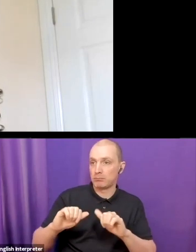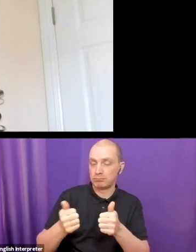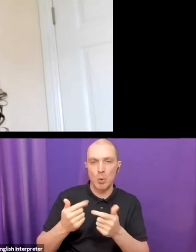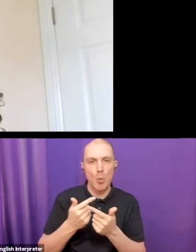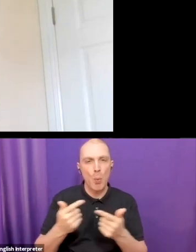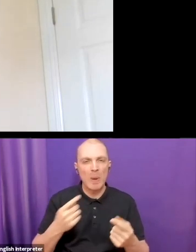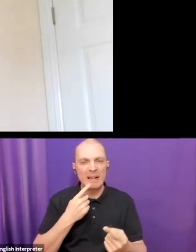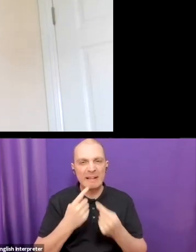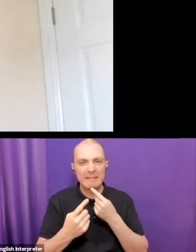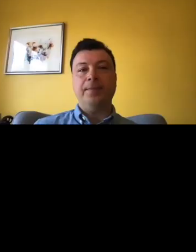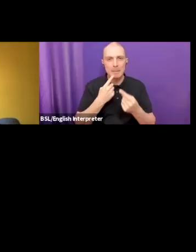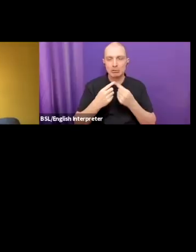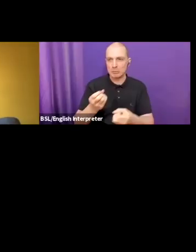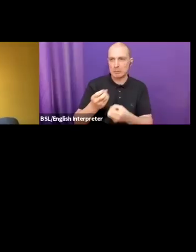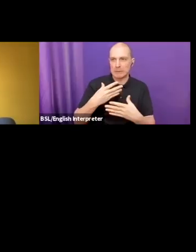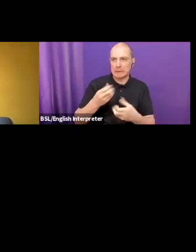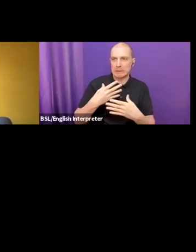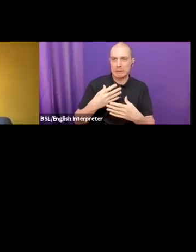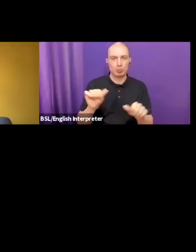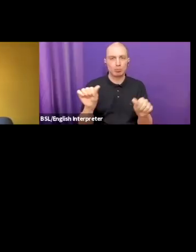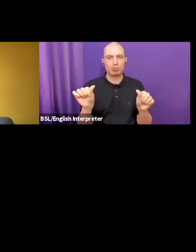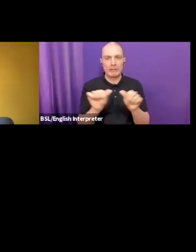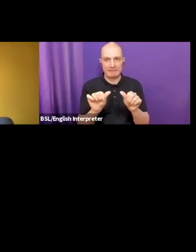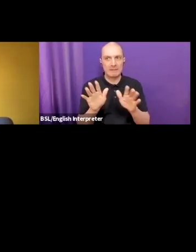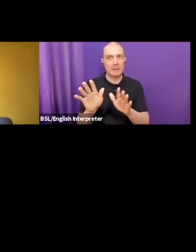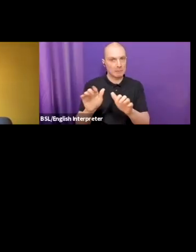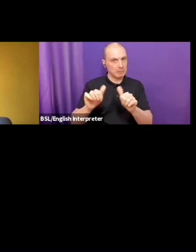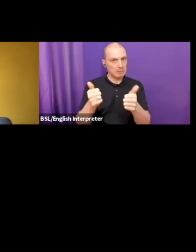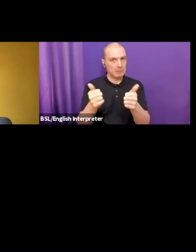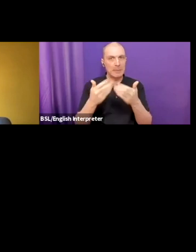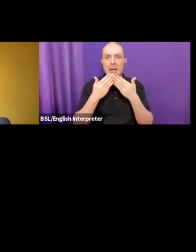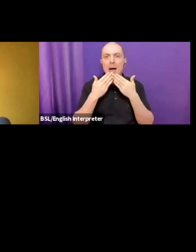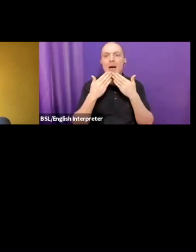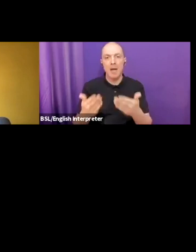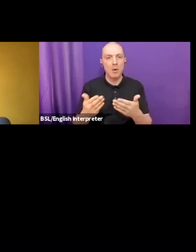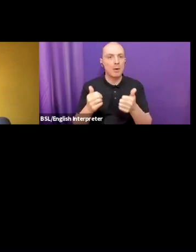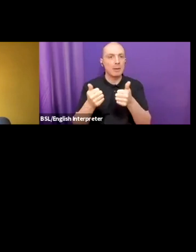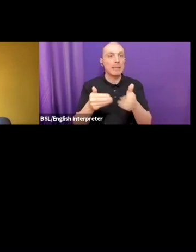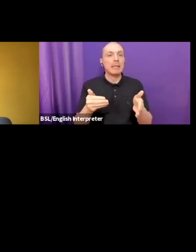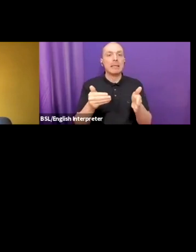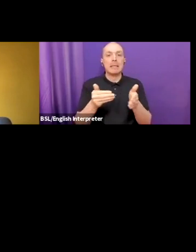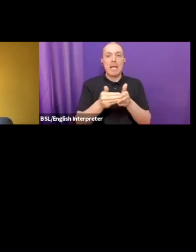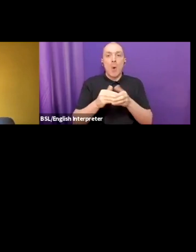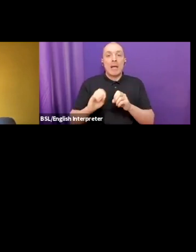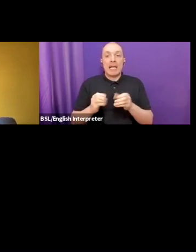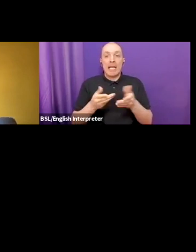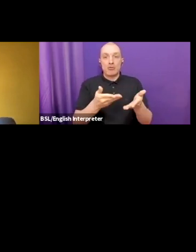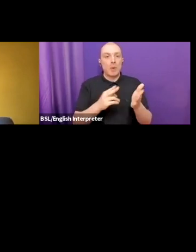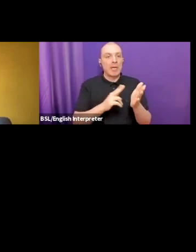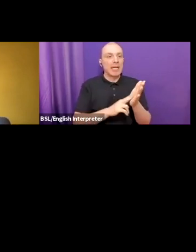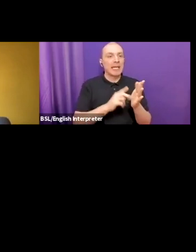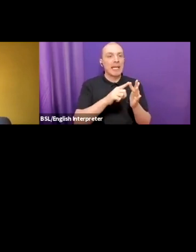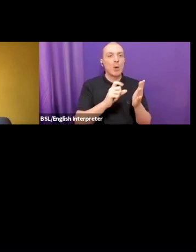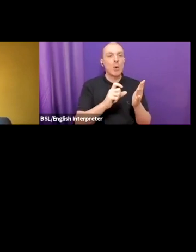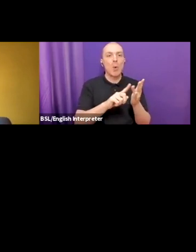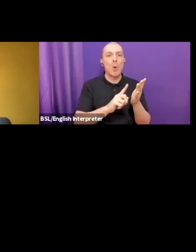there for us in a very short time. So thank you, Diego. So now I would like to introduce Nicoletta Zapile.